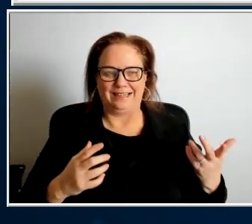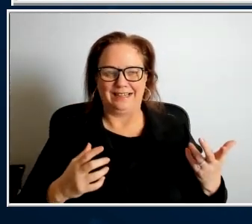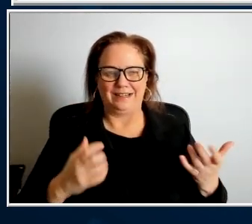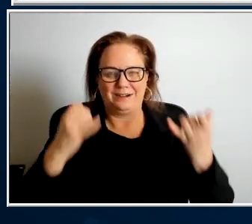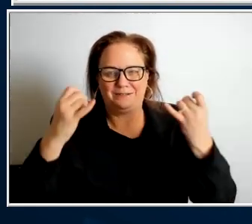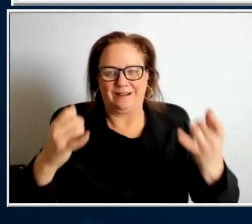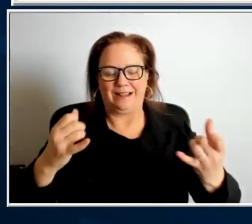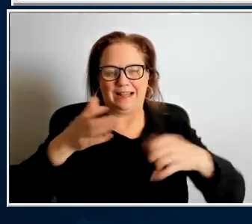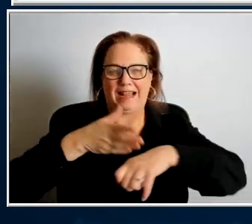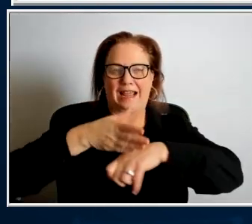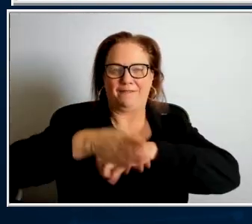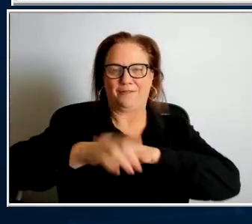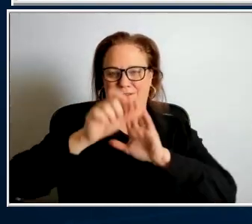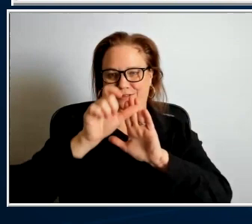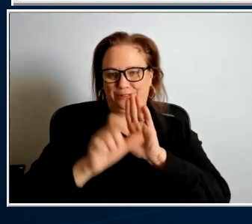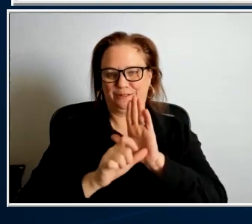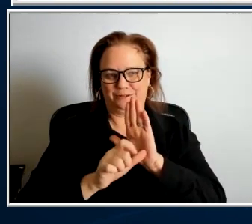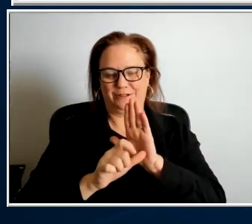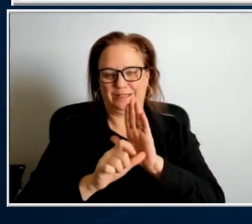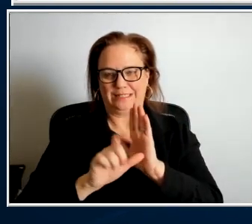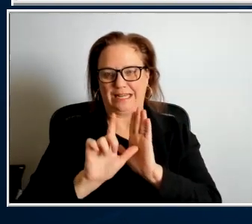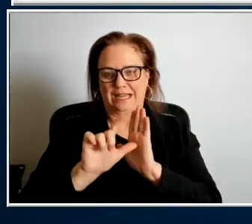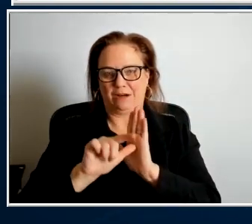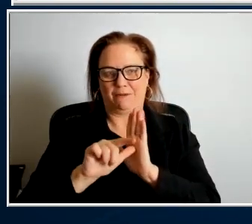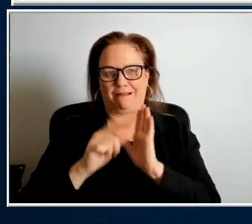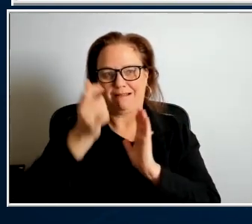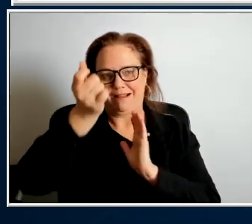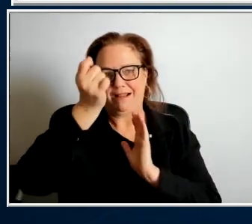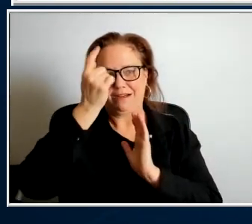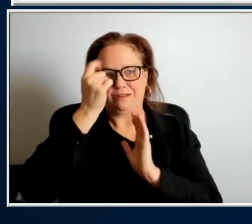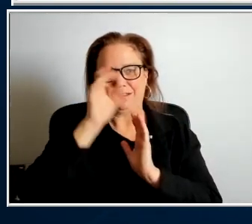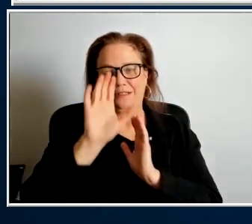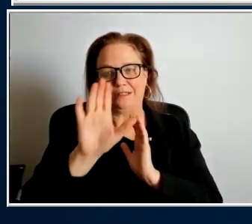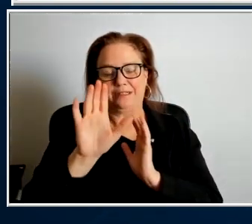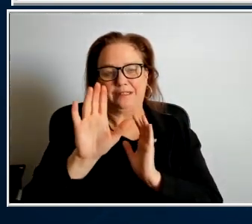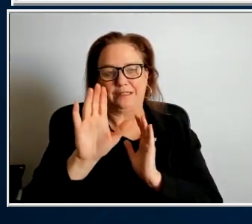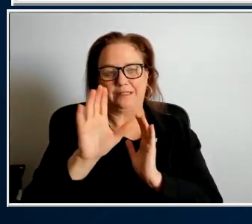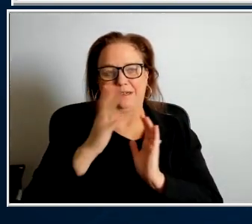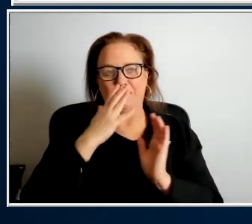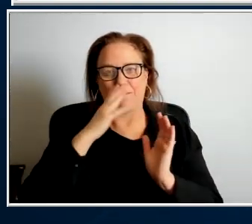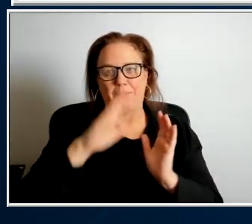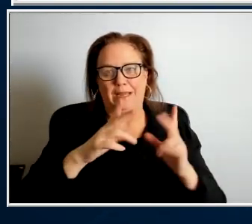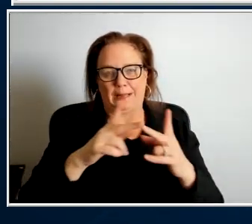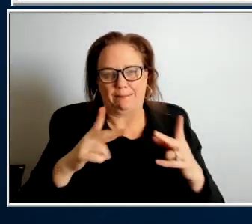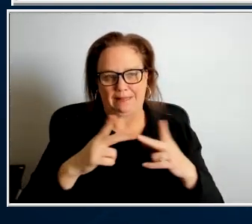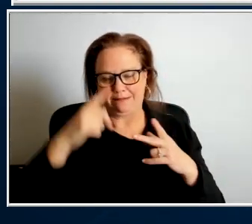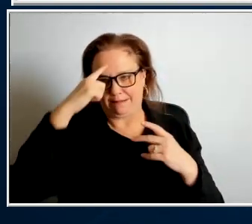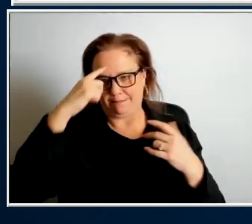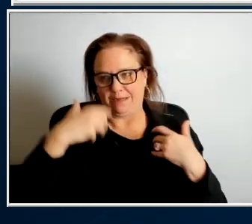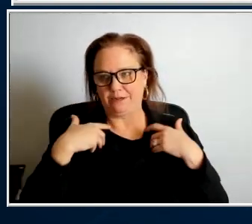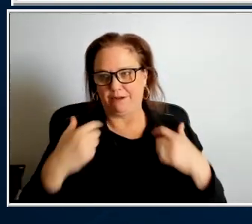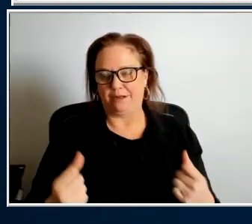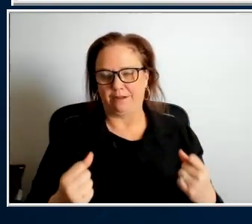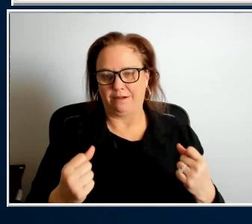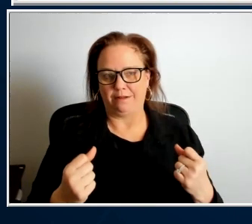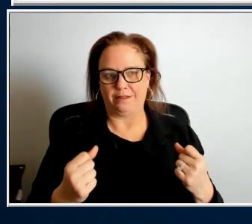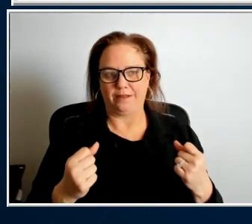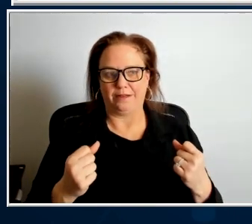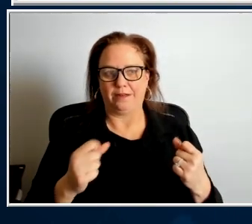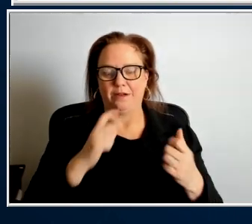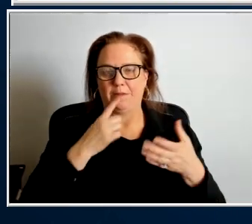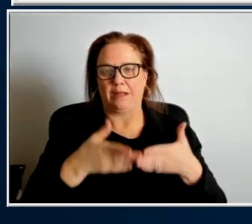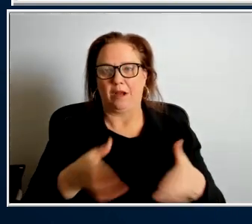this surgery, it's taken a while because understandably you were in a pretty bad place mentally, and that's something you've been really